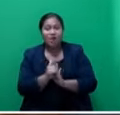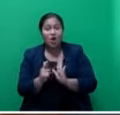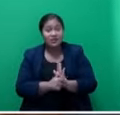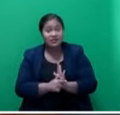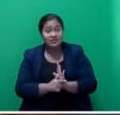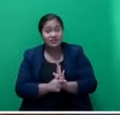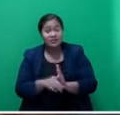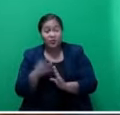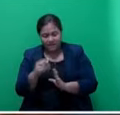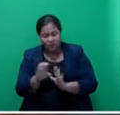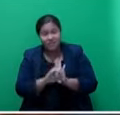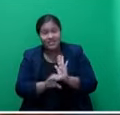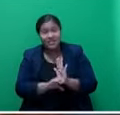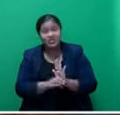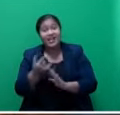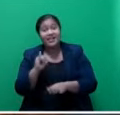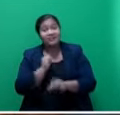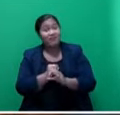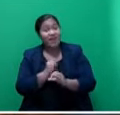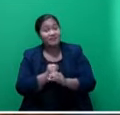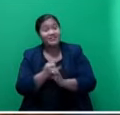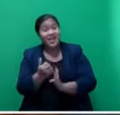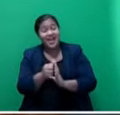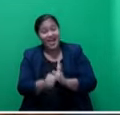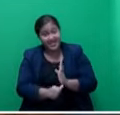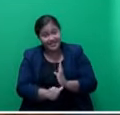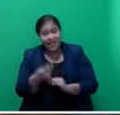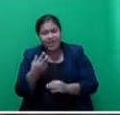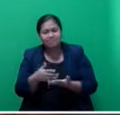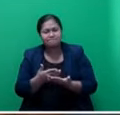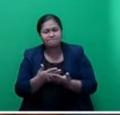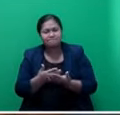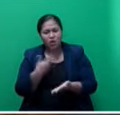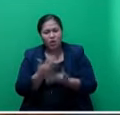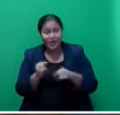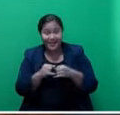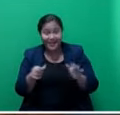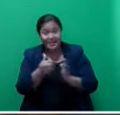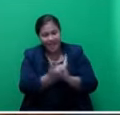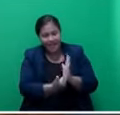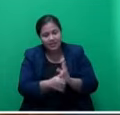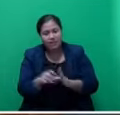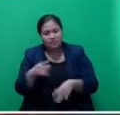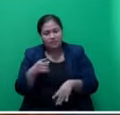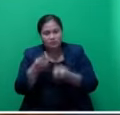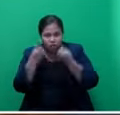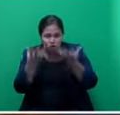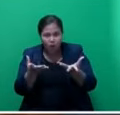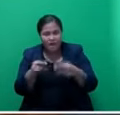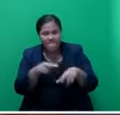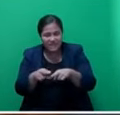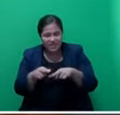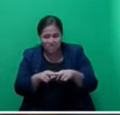the Constitution and the Crimes Act and the Online Safety Act clearly represent Fiji's stand to combat the sale